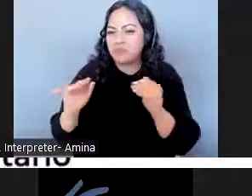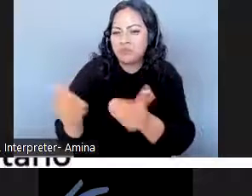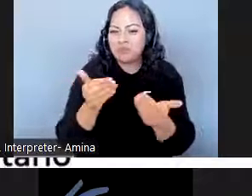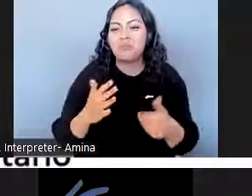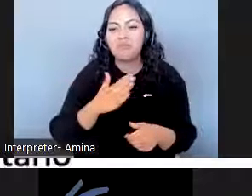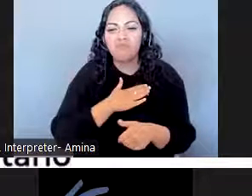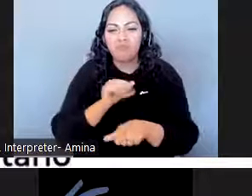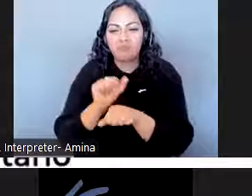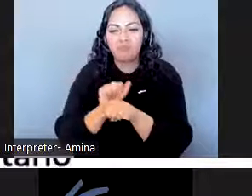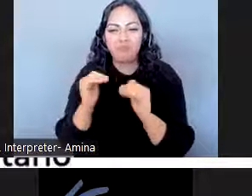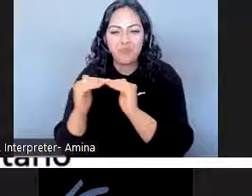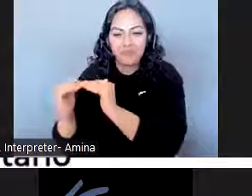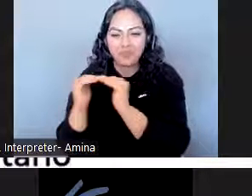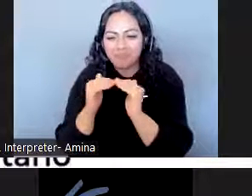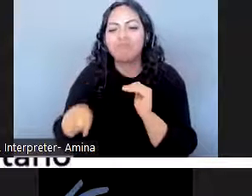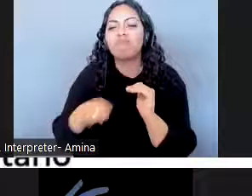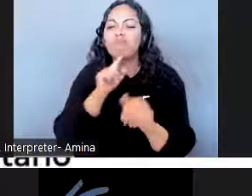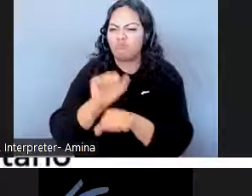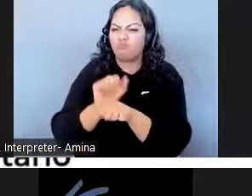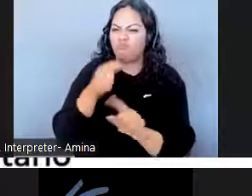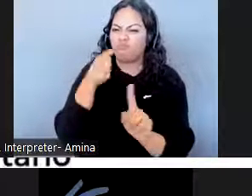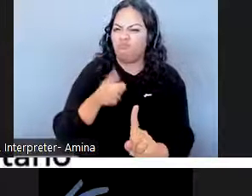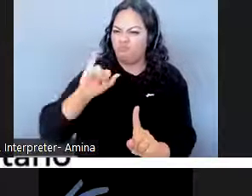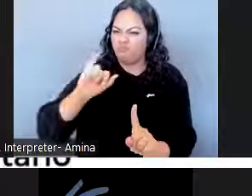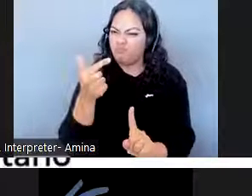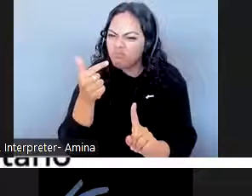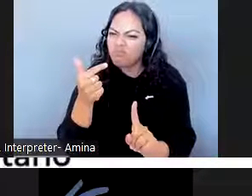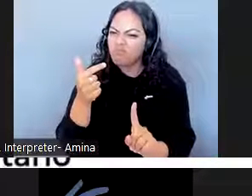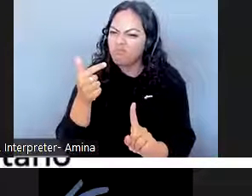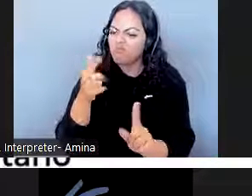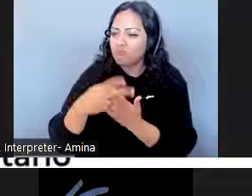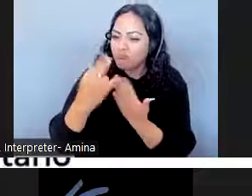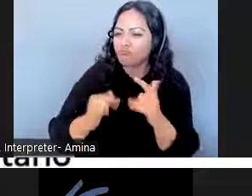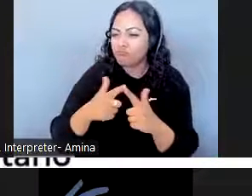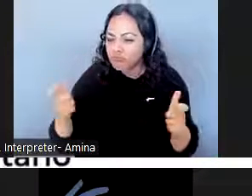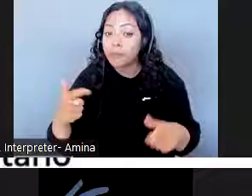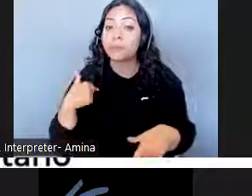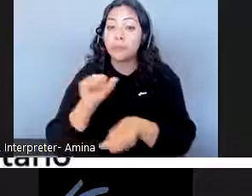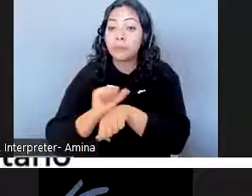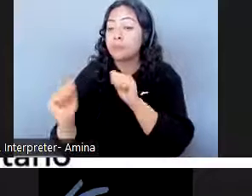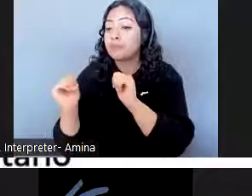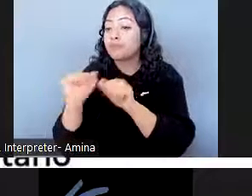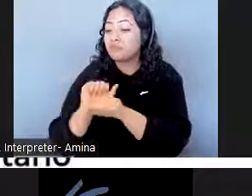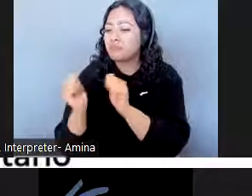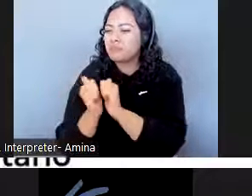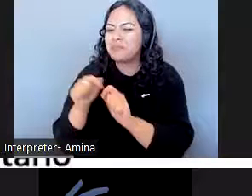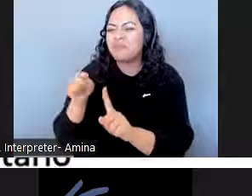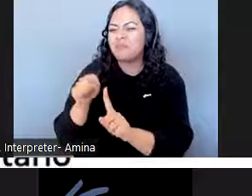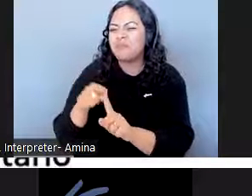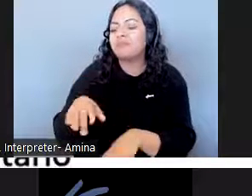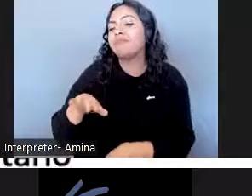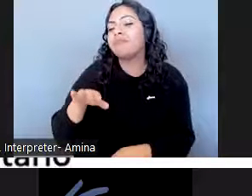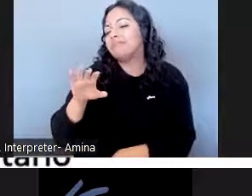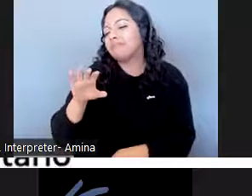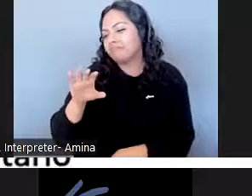I'm working with my colleague from the Canadian Network for the Prevention of Elder Abuse, as well as the